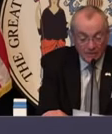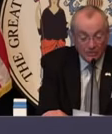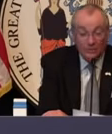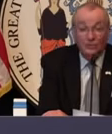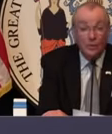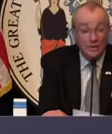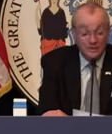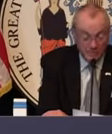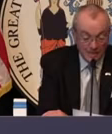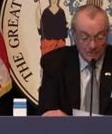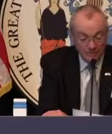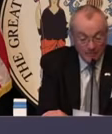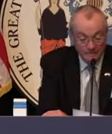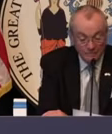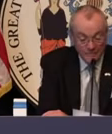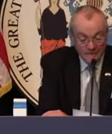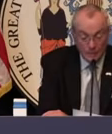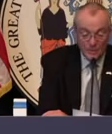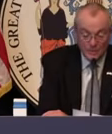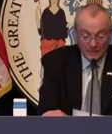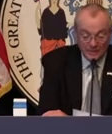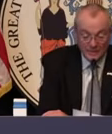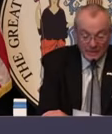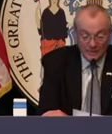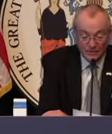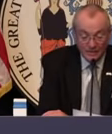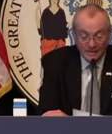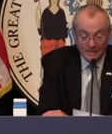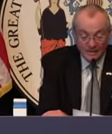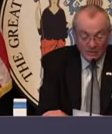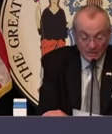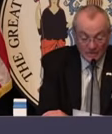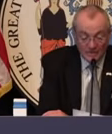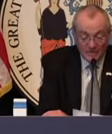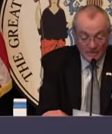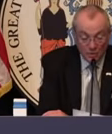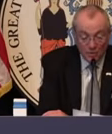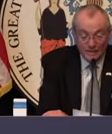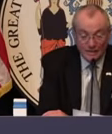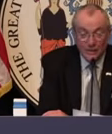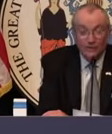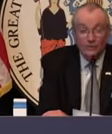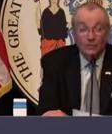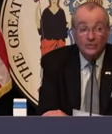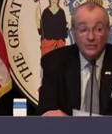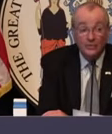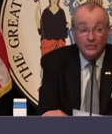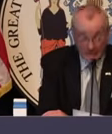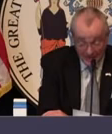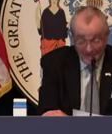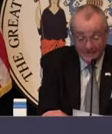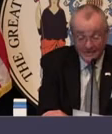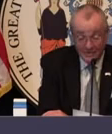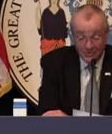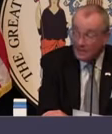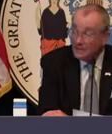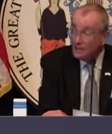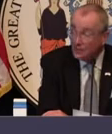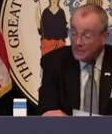Salem County's historic families. They would spend the next 74 years